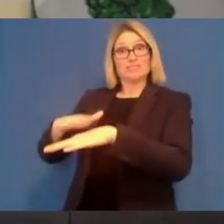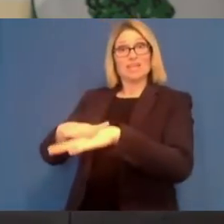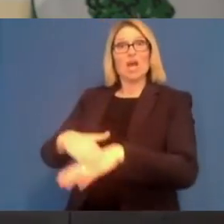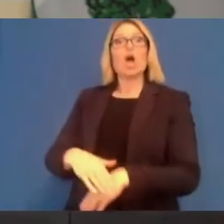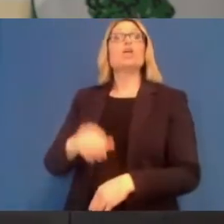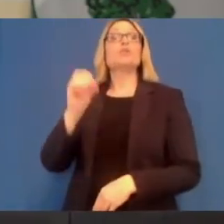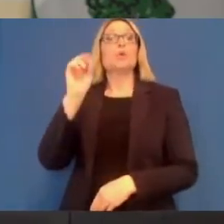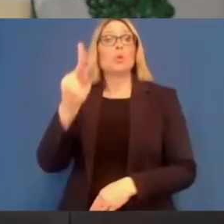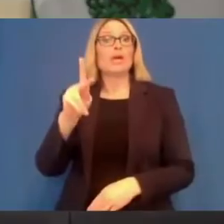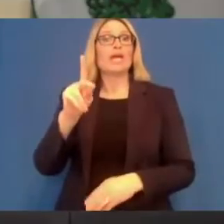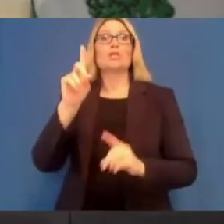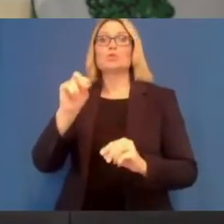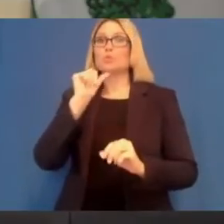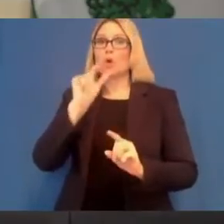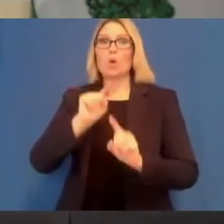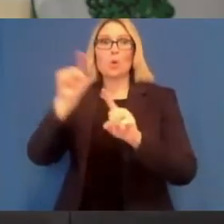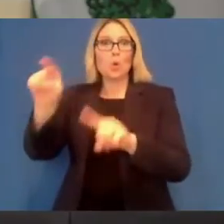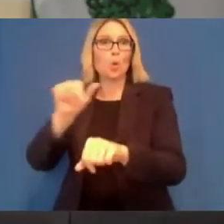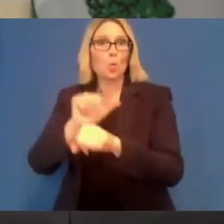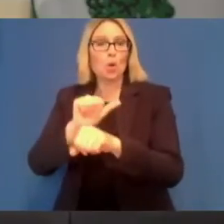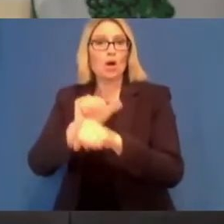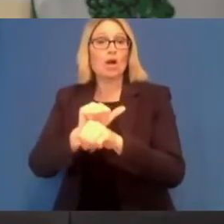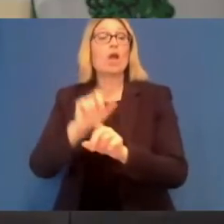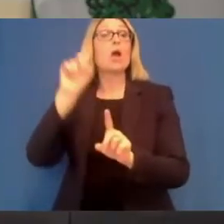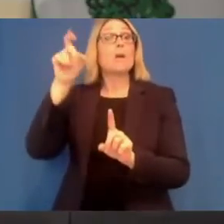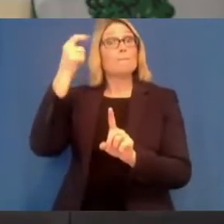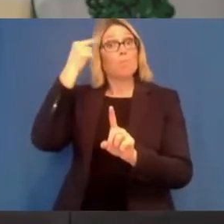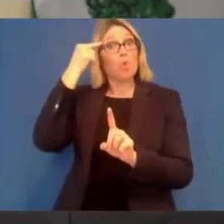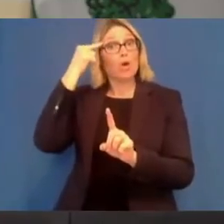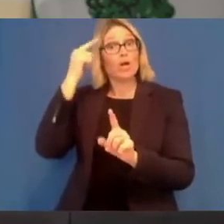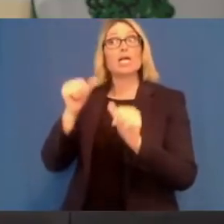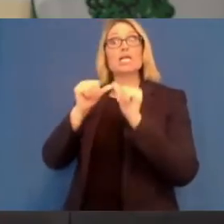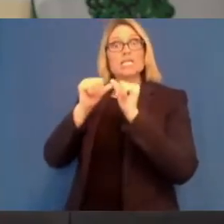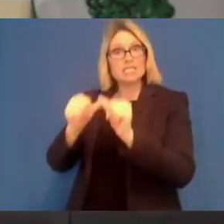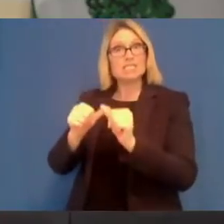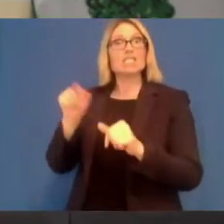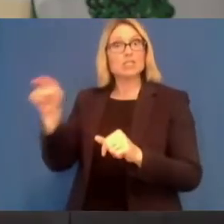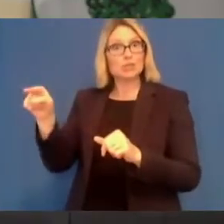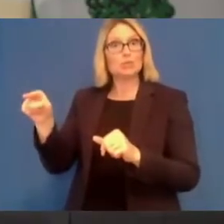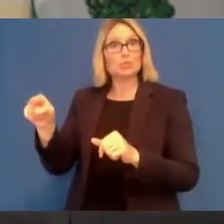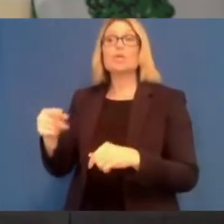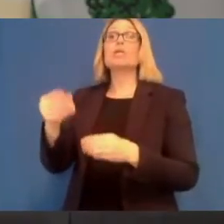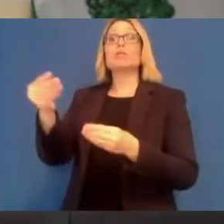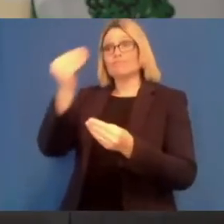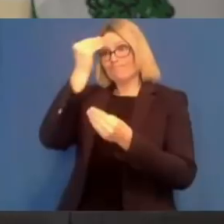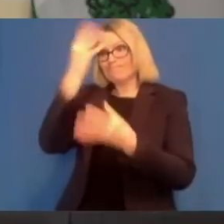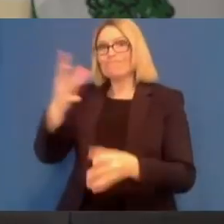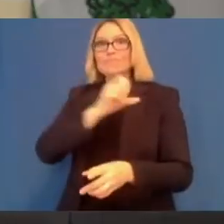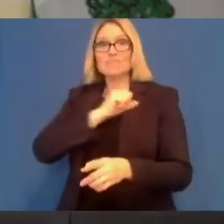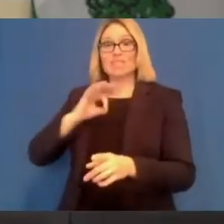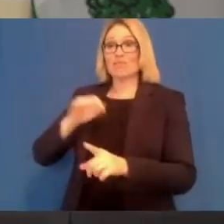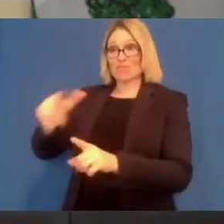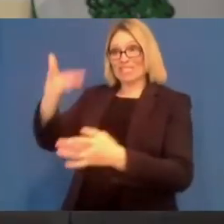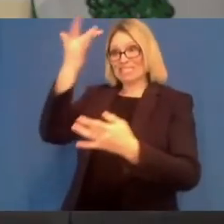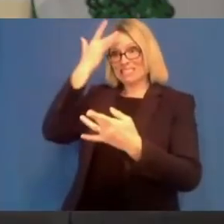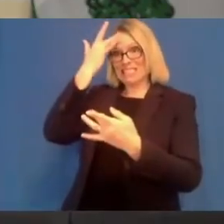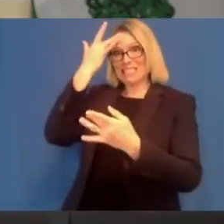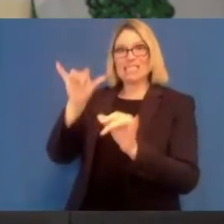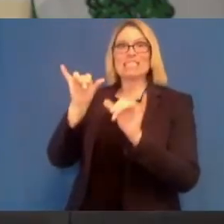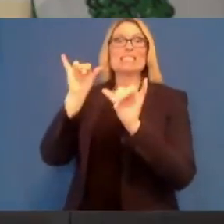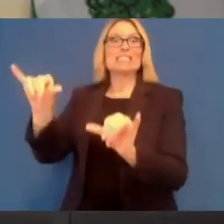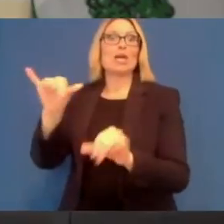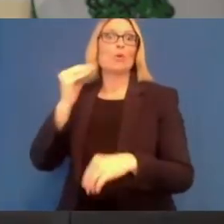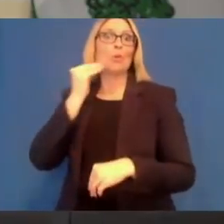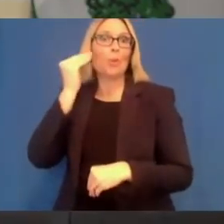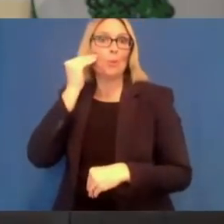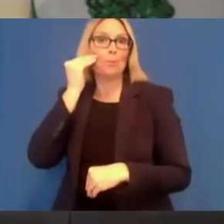work. And I need every employer to continue to do what they've been doing by telling those employees it's okay if they don't go to work. Now, I